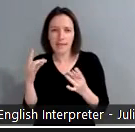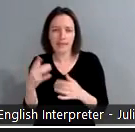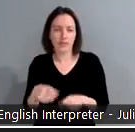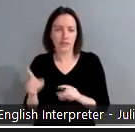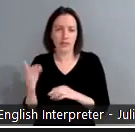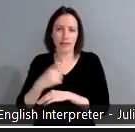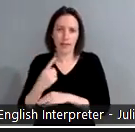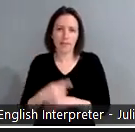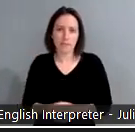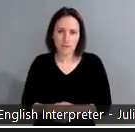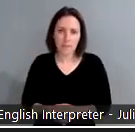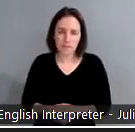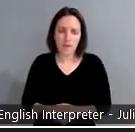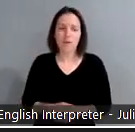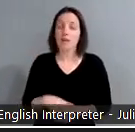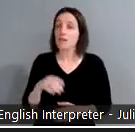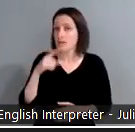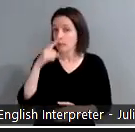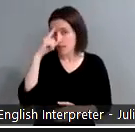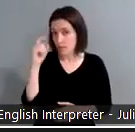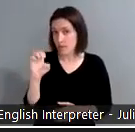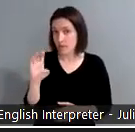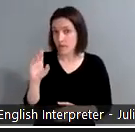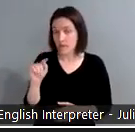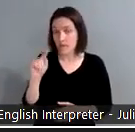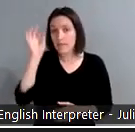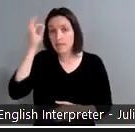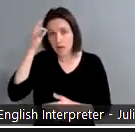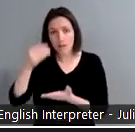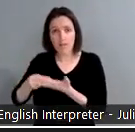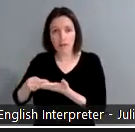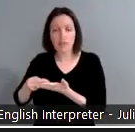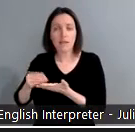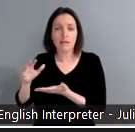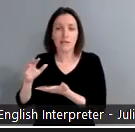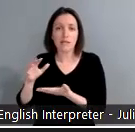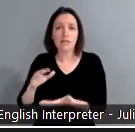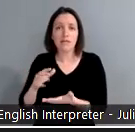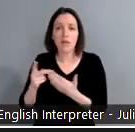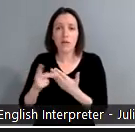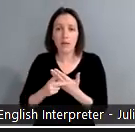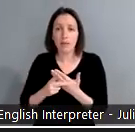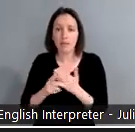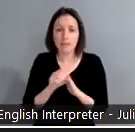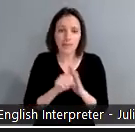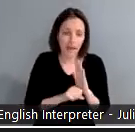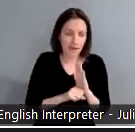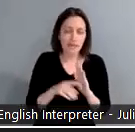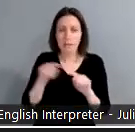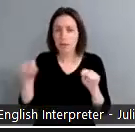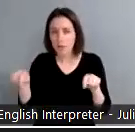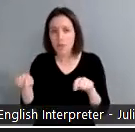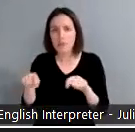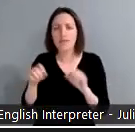The Summer EBT program is a federally funded program that states and territories can choose to opt